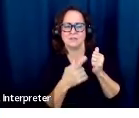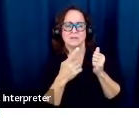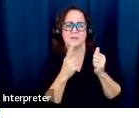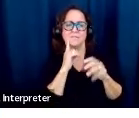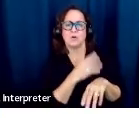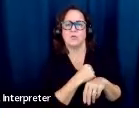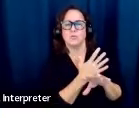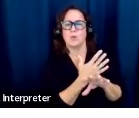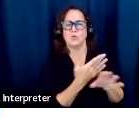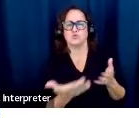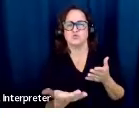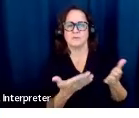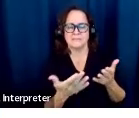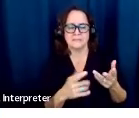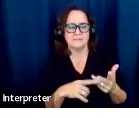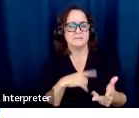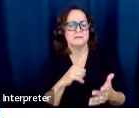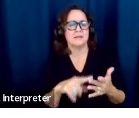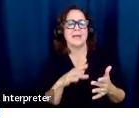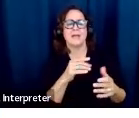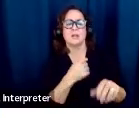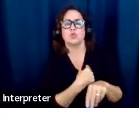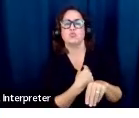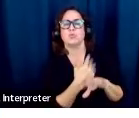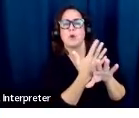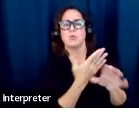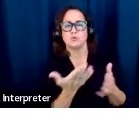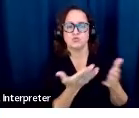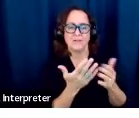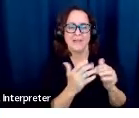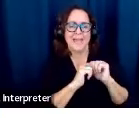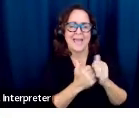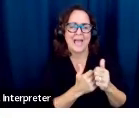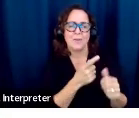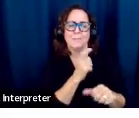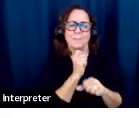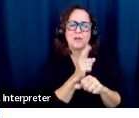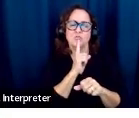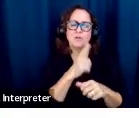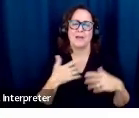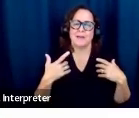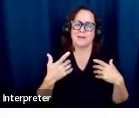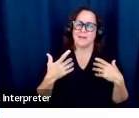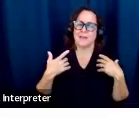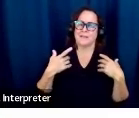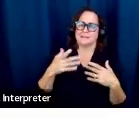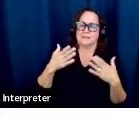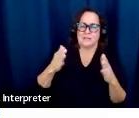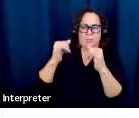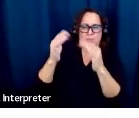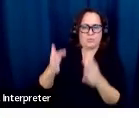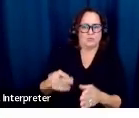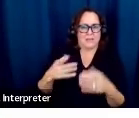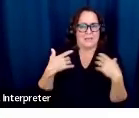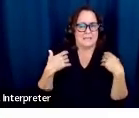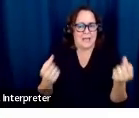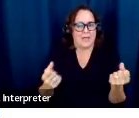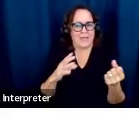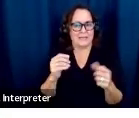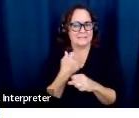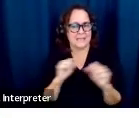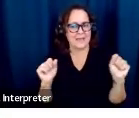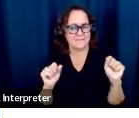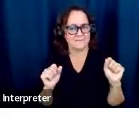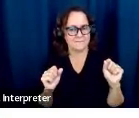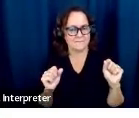services. And how remote services ensure the health and safety of the individual. KDADS has a current policy